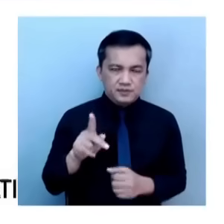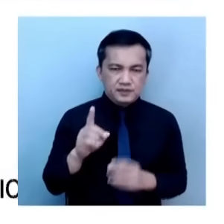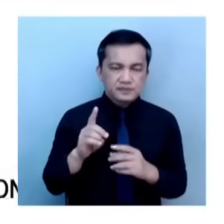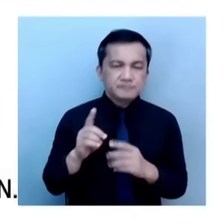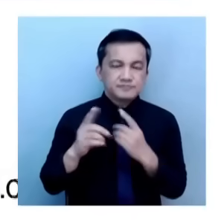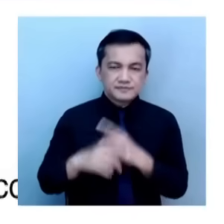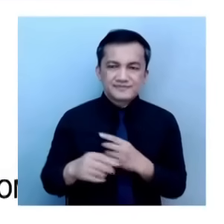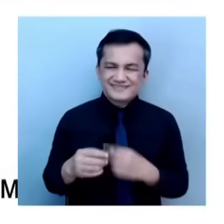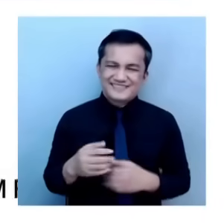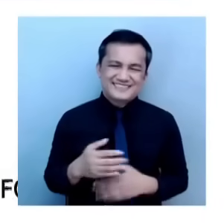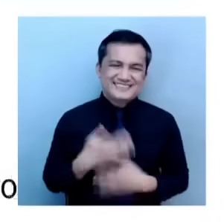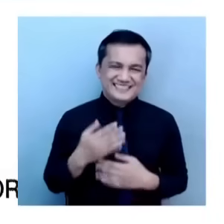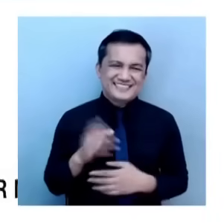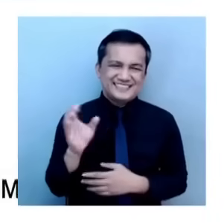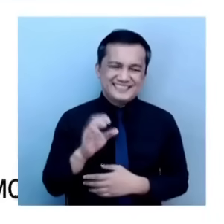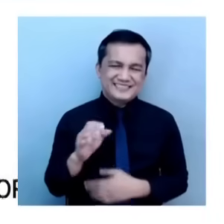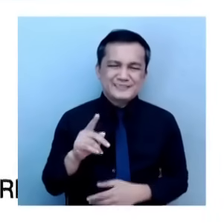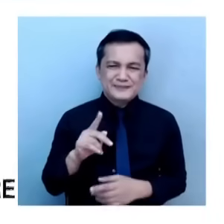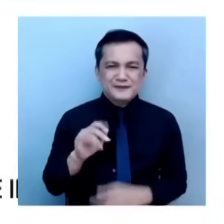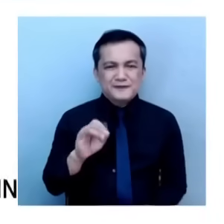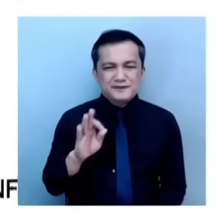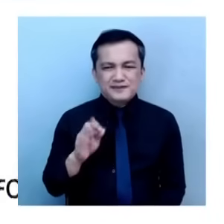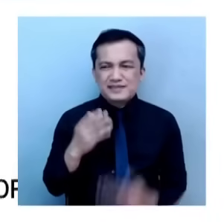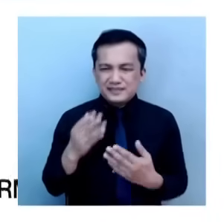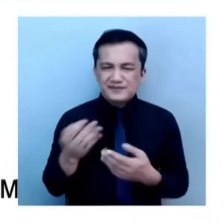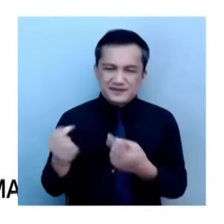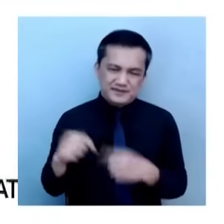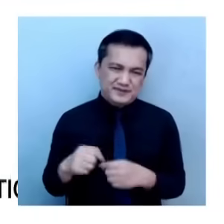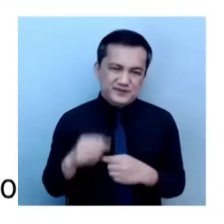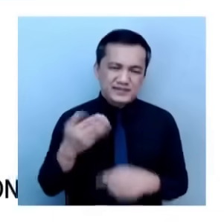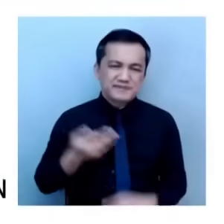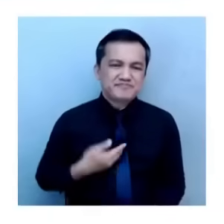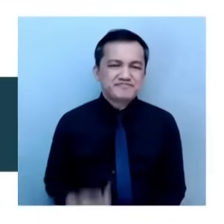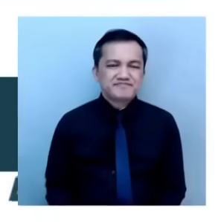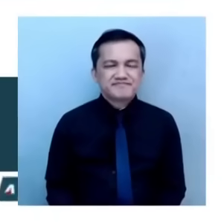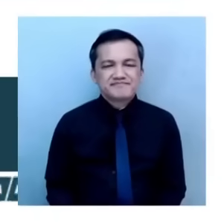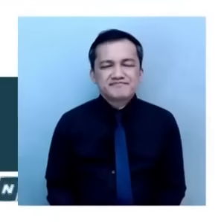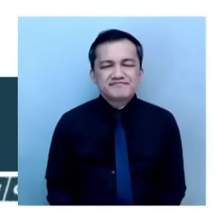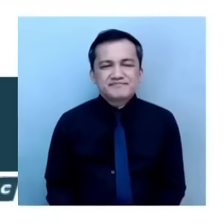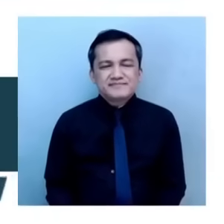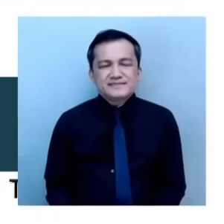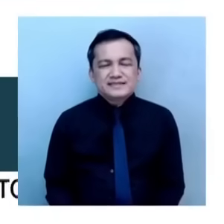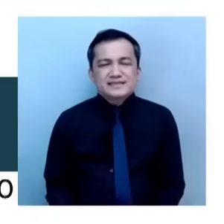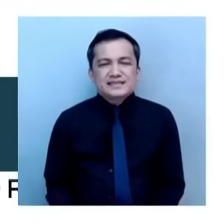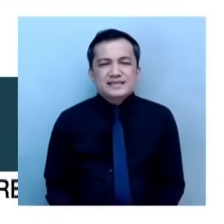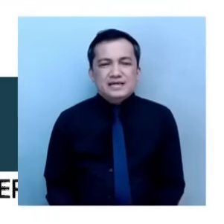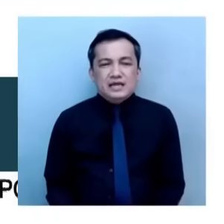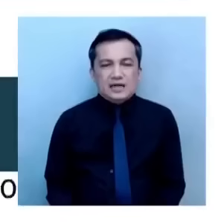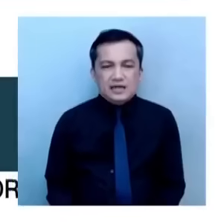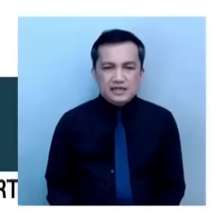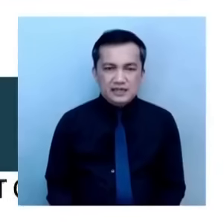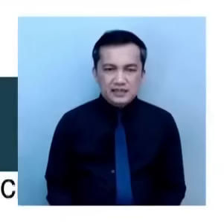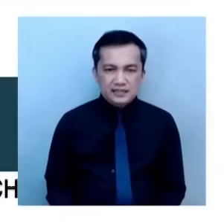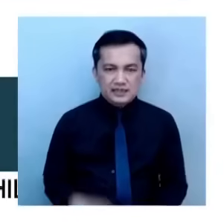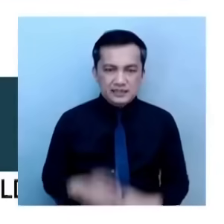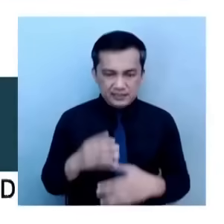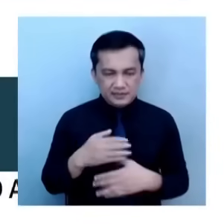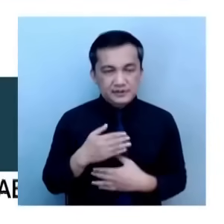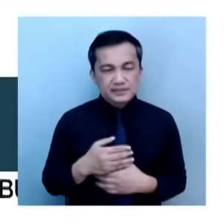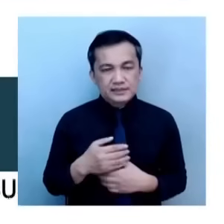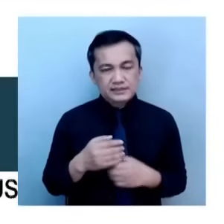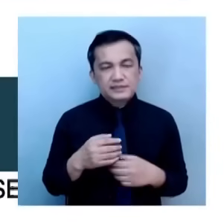Christmas to you, Prof, and thanks for joining us today. Welcome to the program. Yes, happy holidays, and thank you for inviting me again. All right,